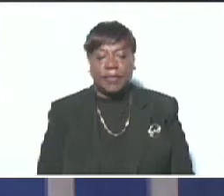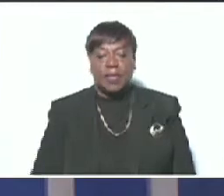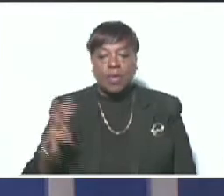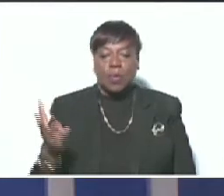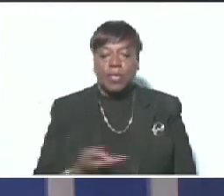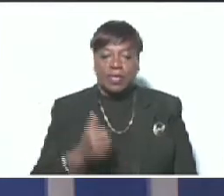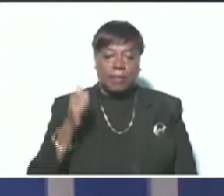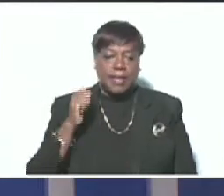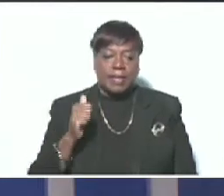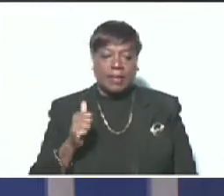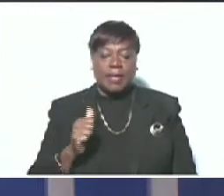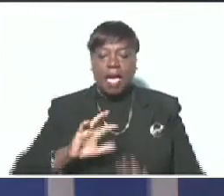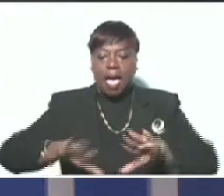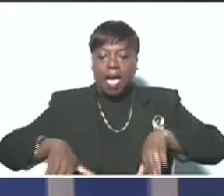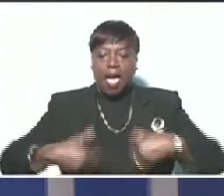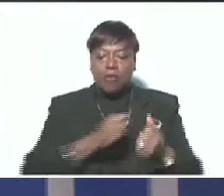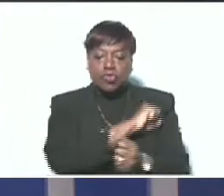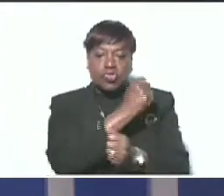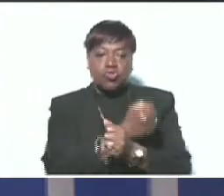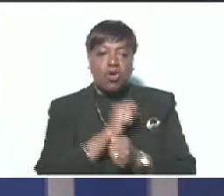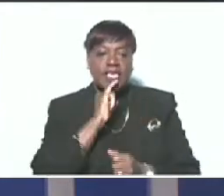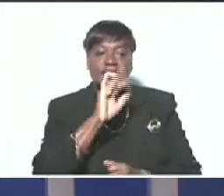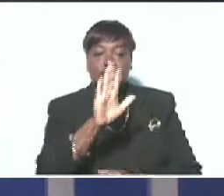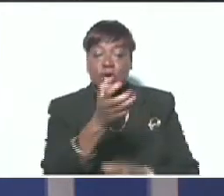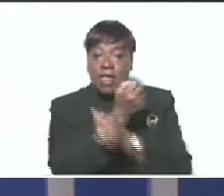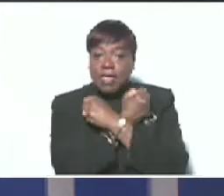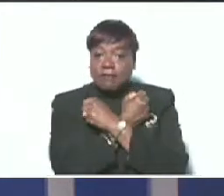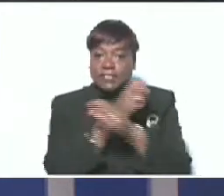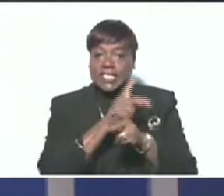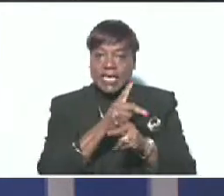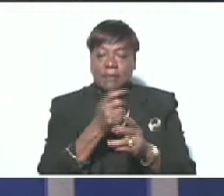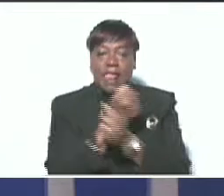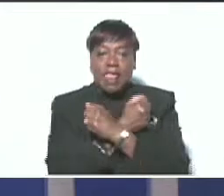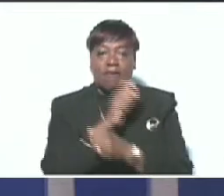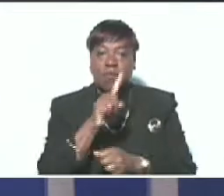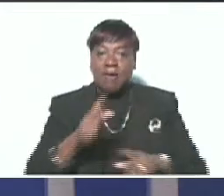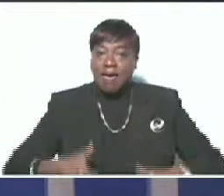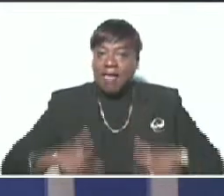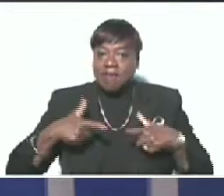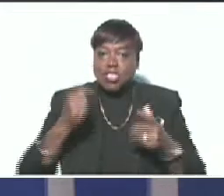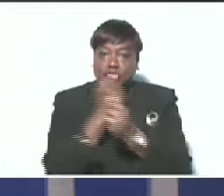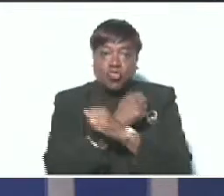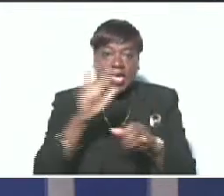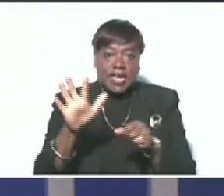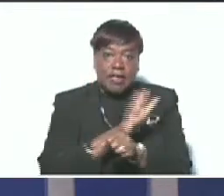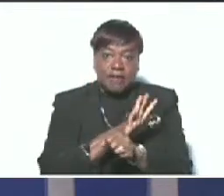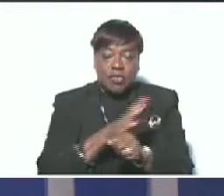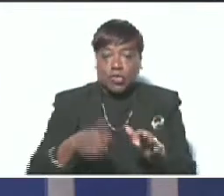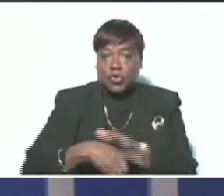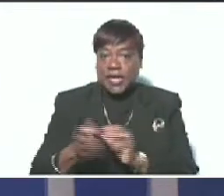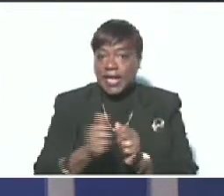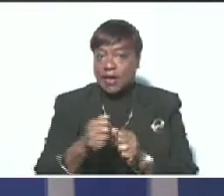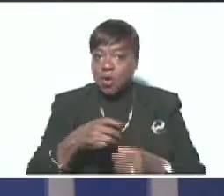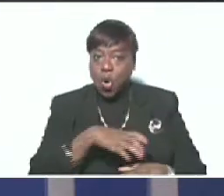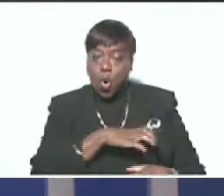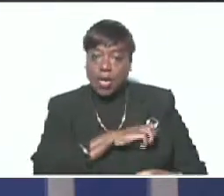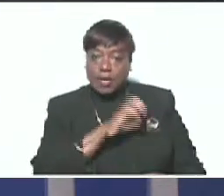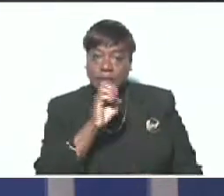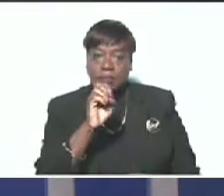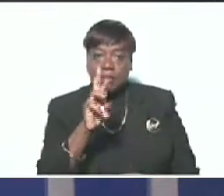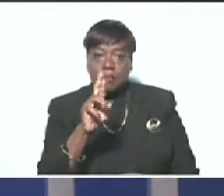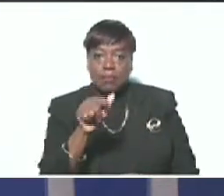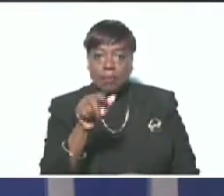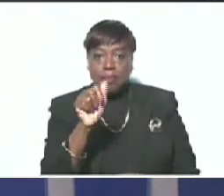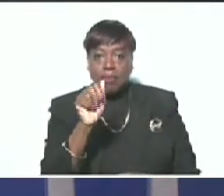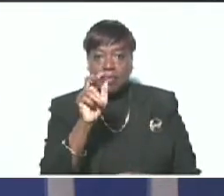Welcome back. How strong is your love to keep a loved one alive? Is it strong enough that you would donate an organ? Well, one couple